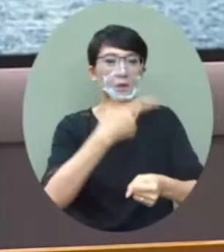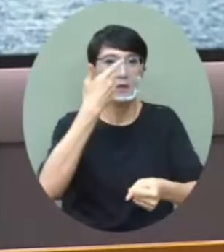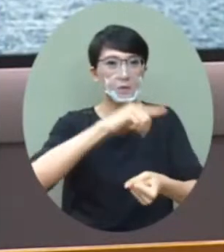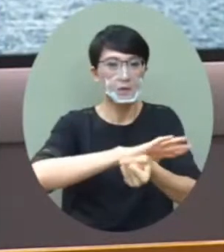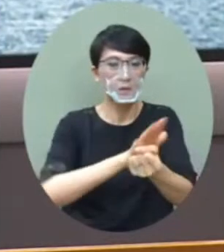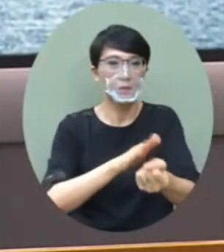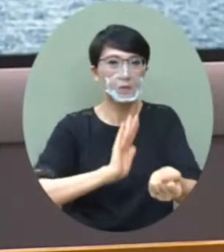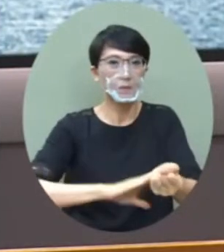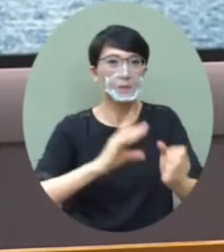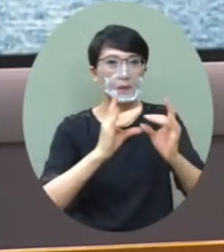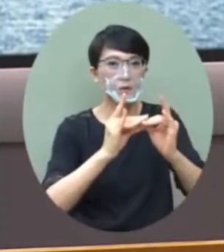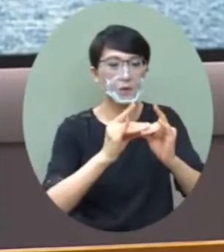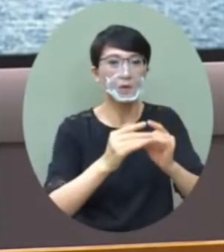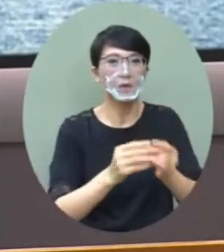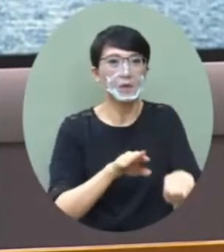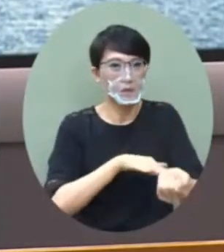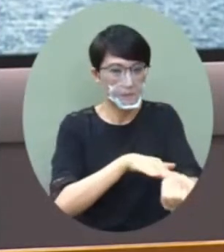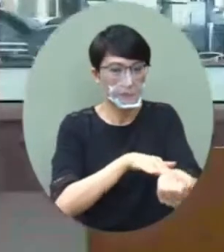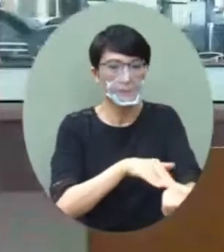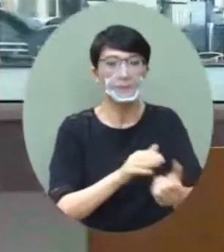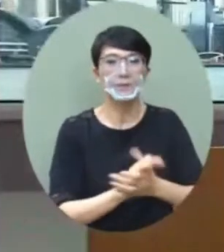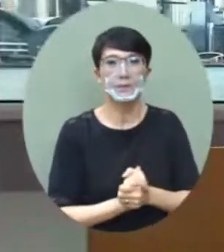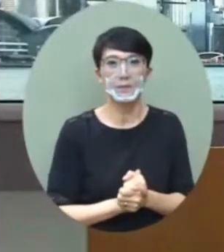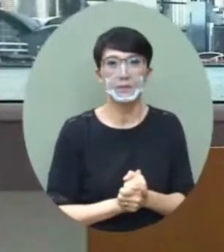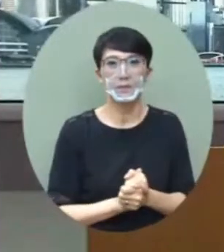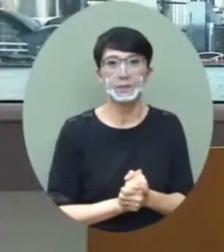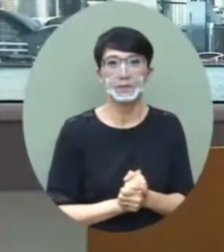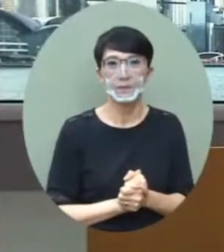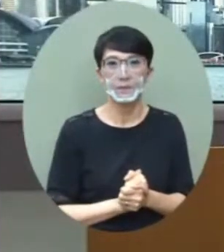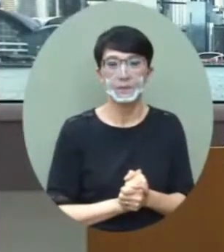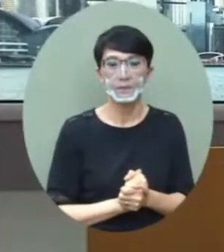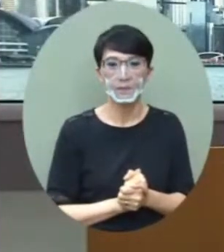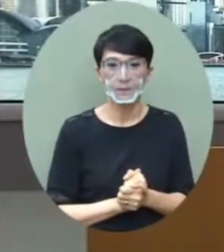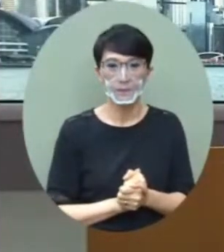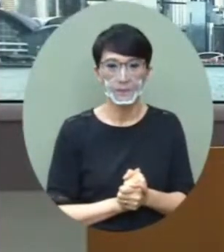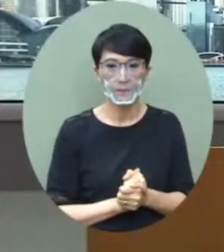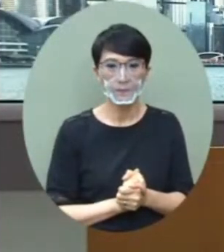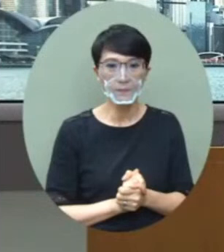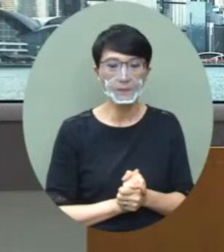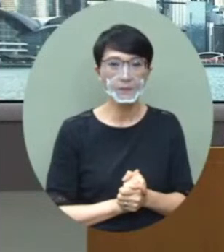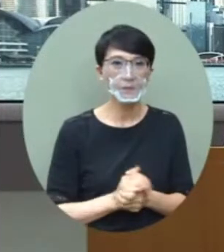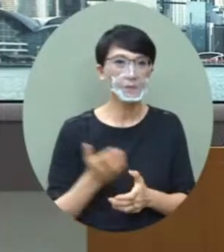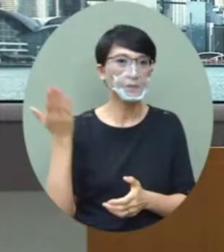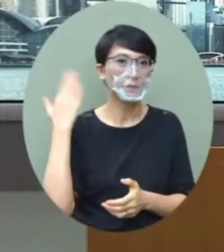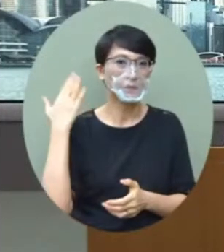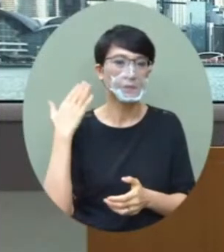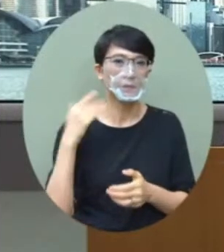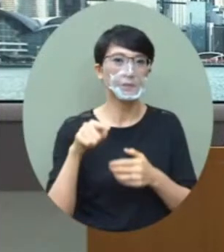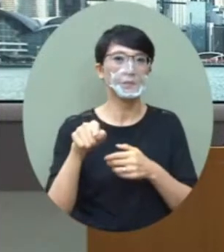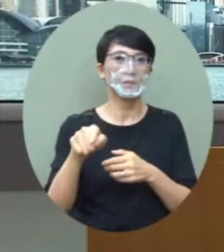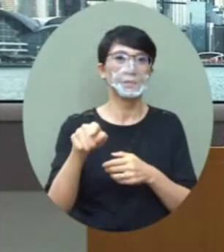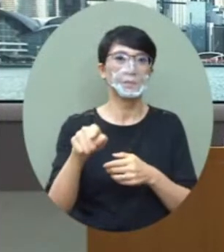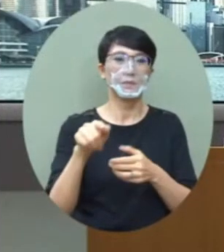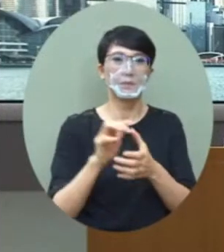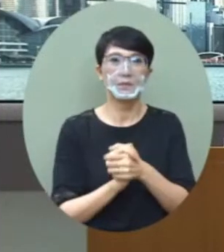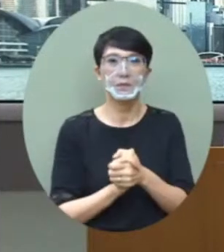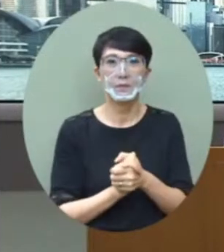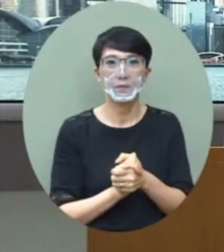make available more beds and manpower to admit COVID patients.